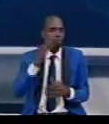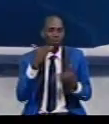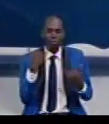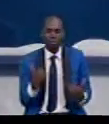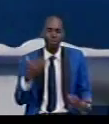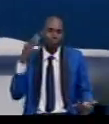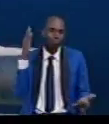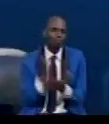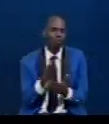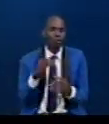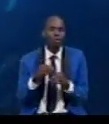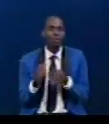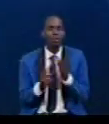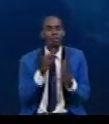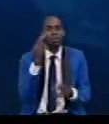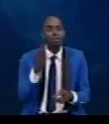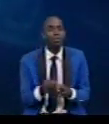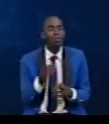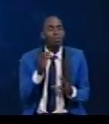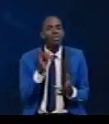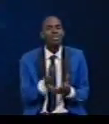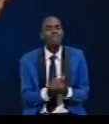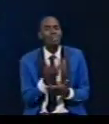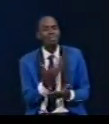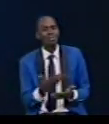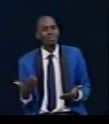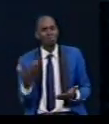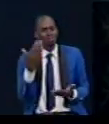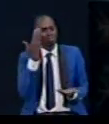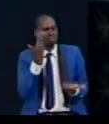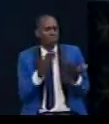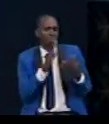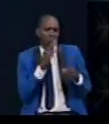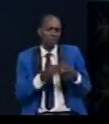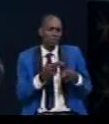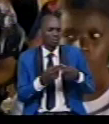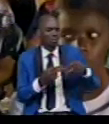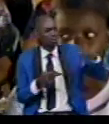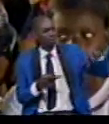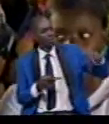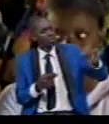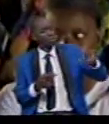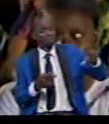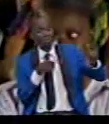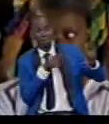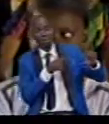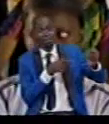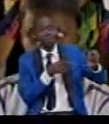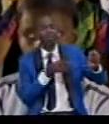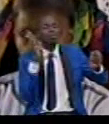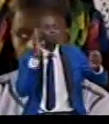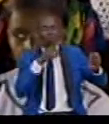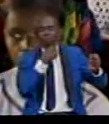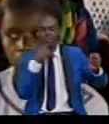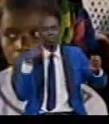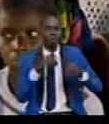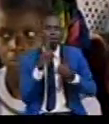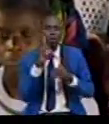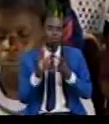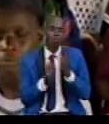that thing, is it pile? That pile will dry up. Is it cancer? That